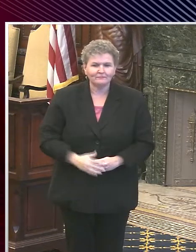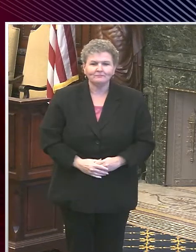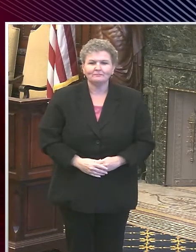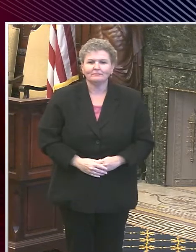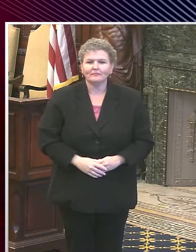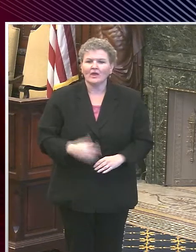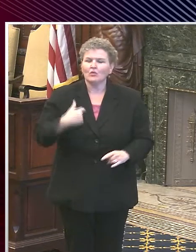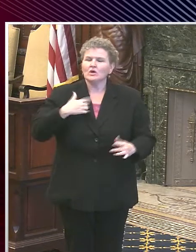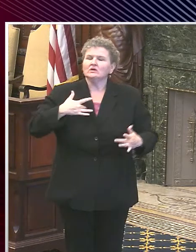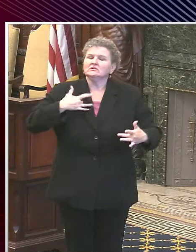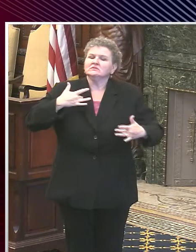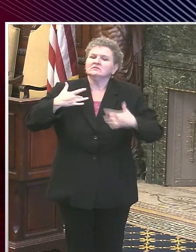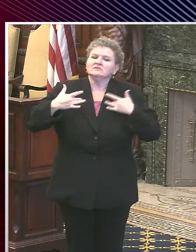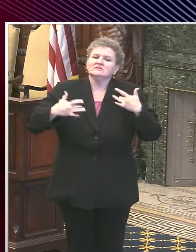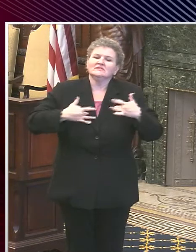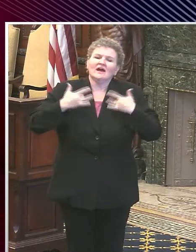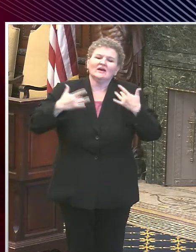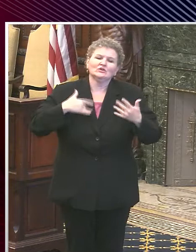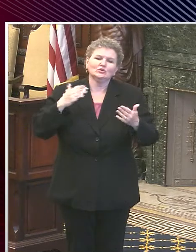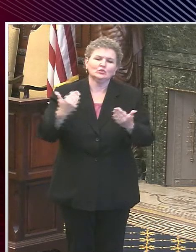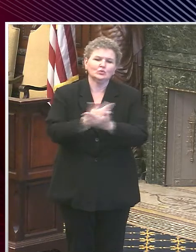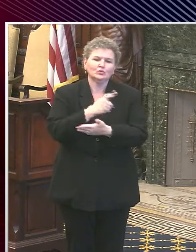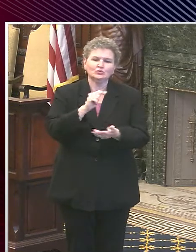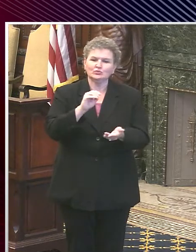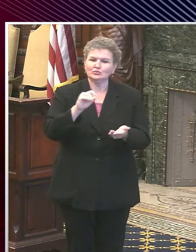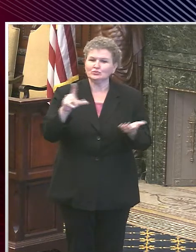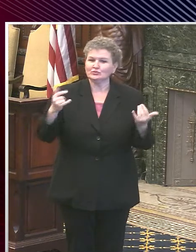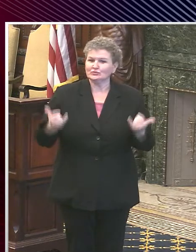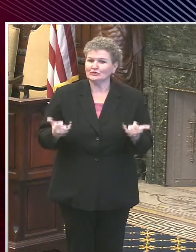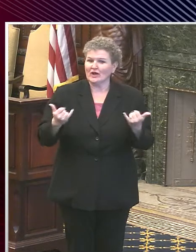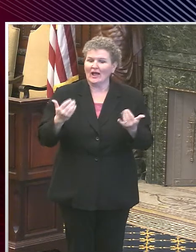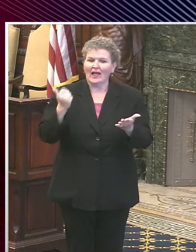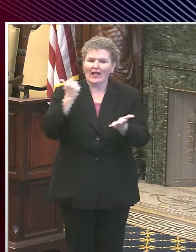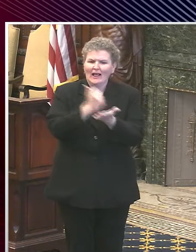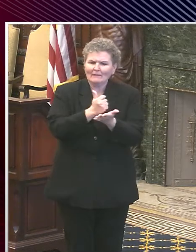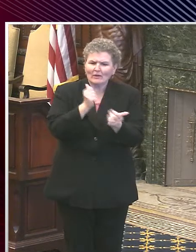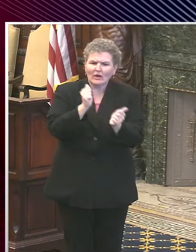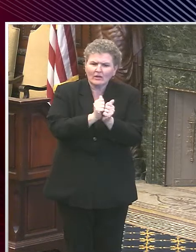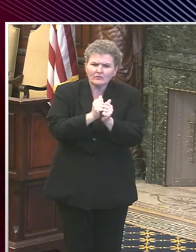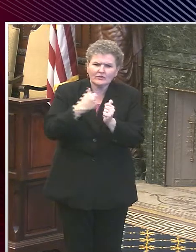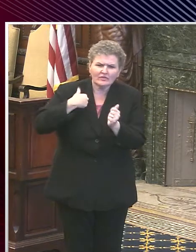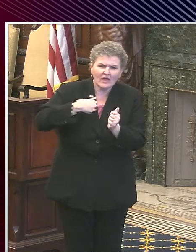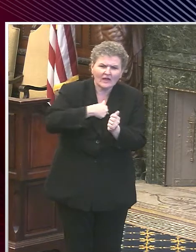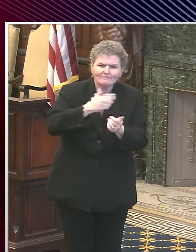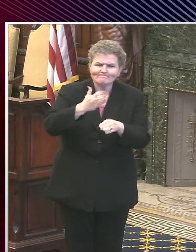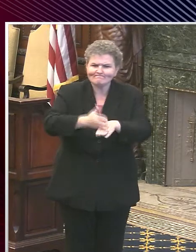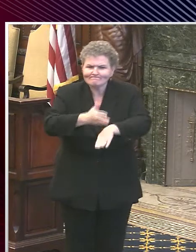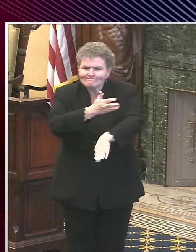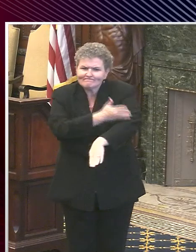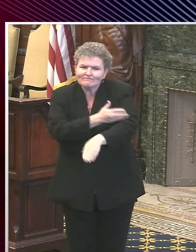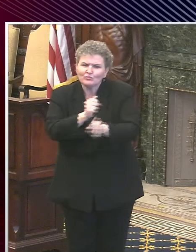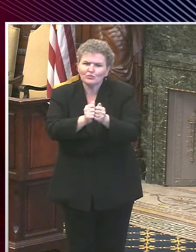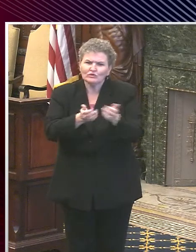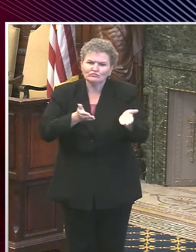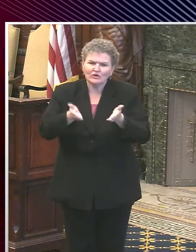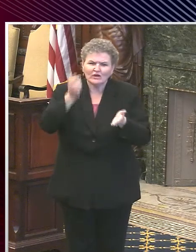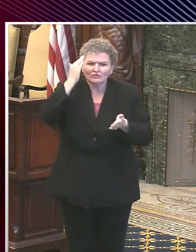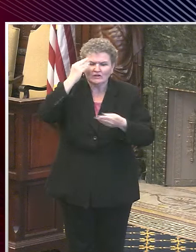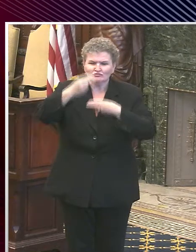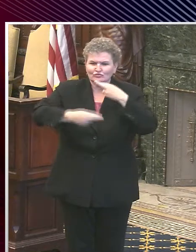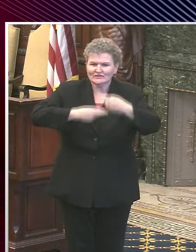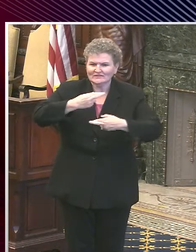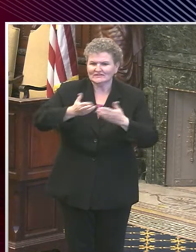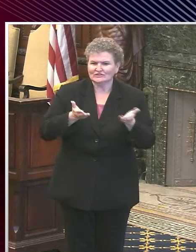to launch a new tool that will help us in our effort to improve service and trash and recycling collections to the citizens of